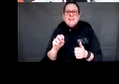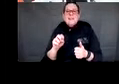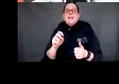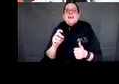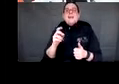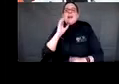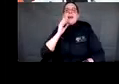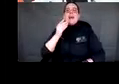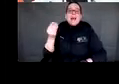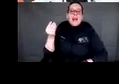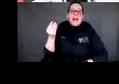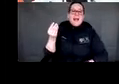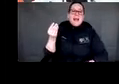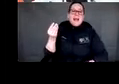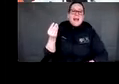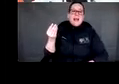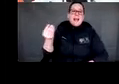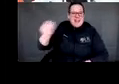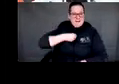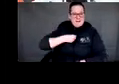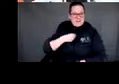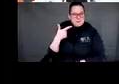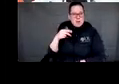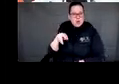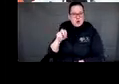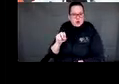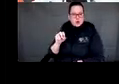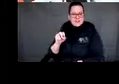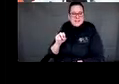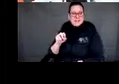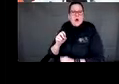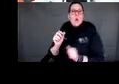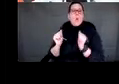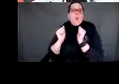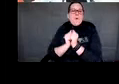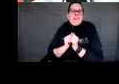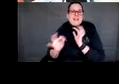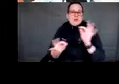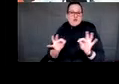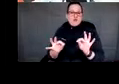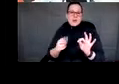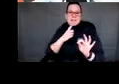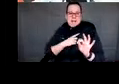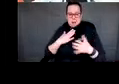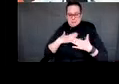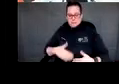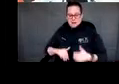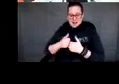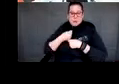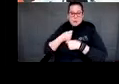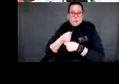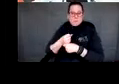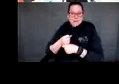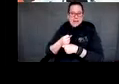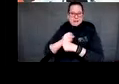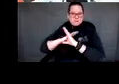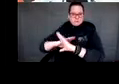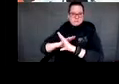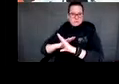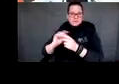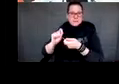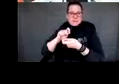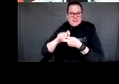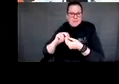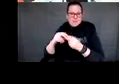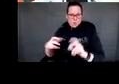the gene as the vaccine with some instructions for the body to make spike protein. So this gene is delivered,